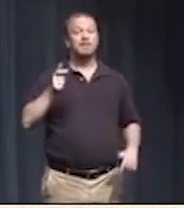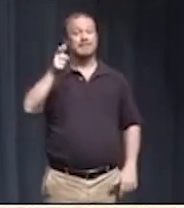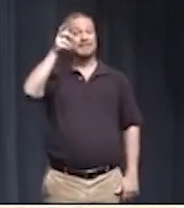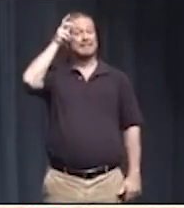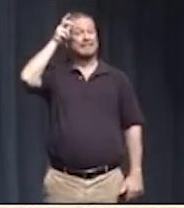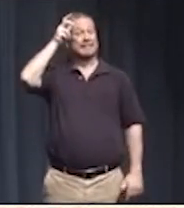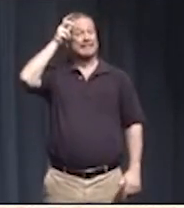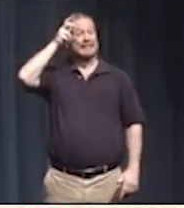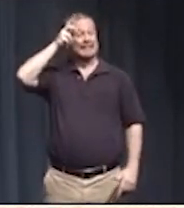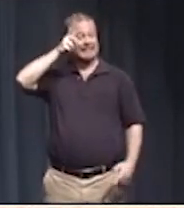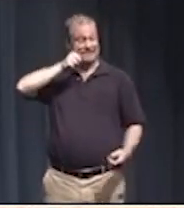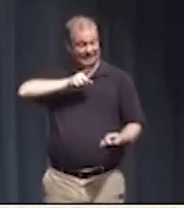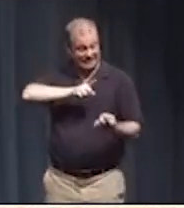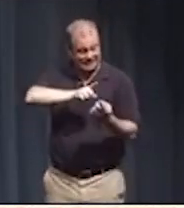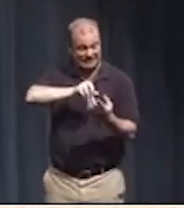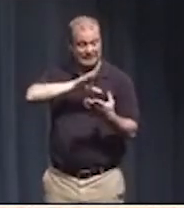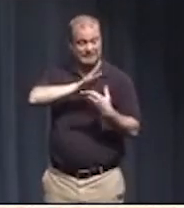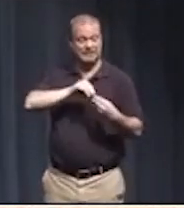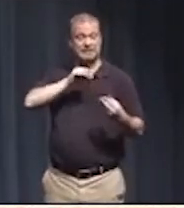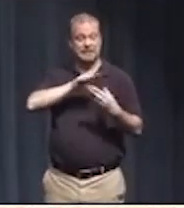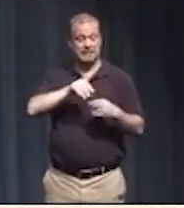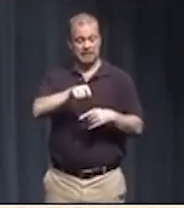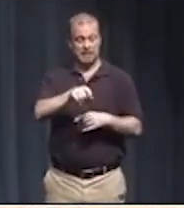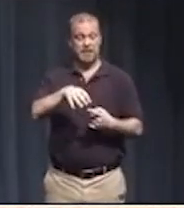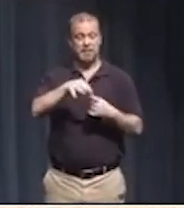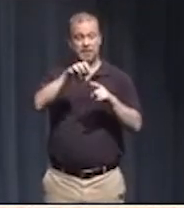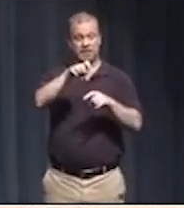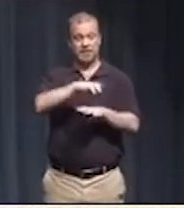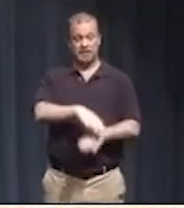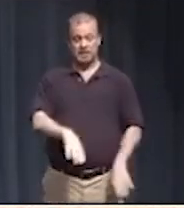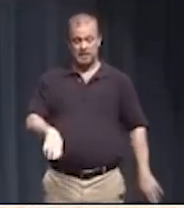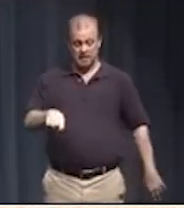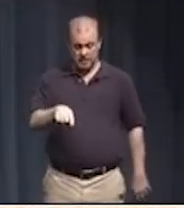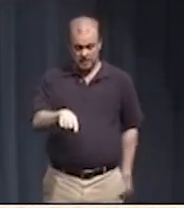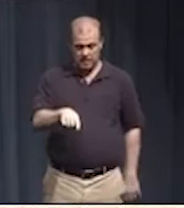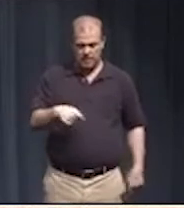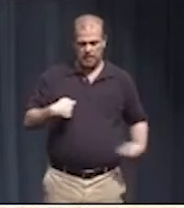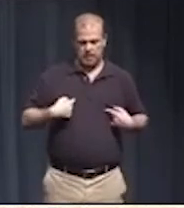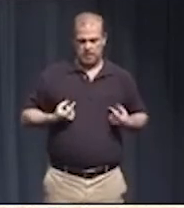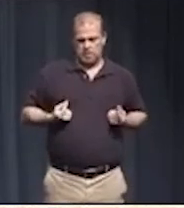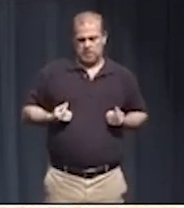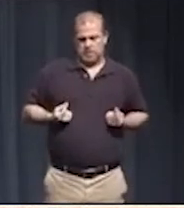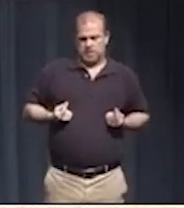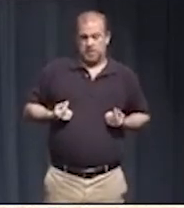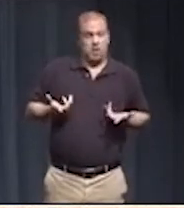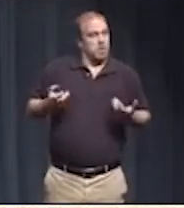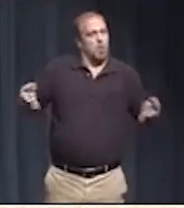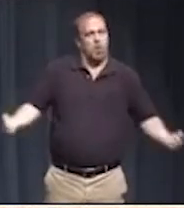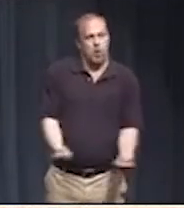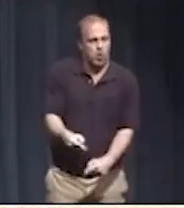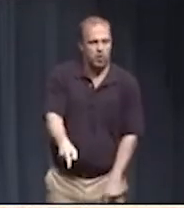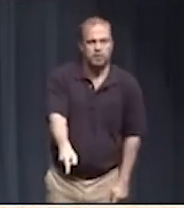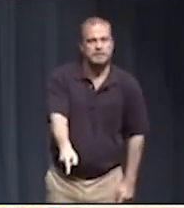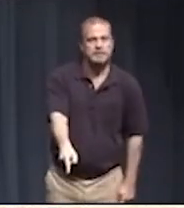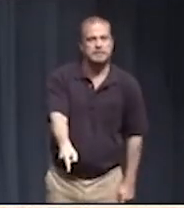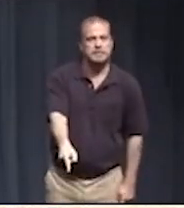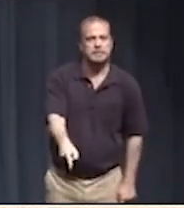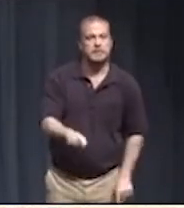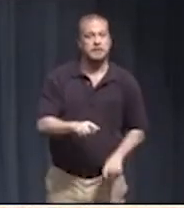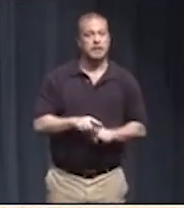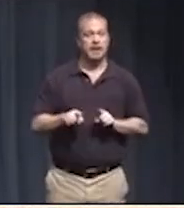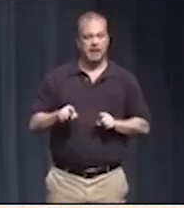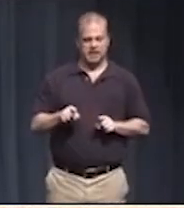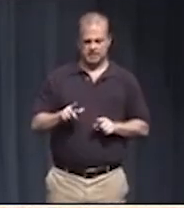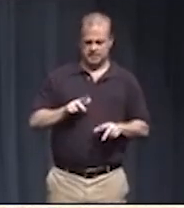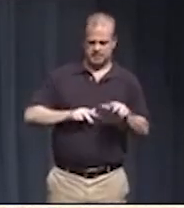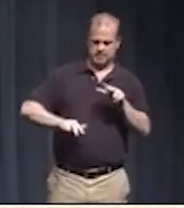in dealing with children with special needs is figuring out what to do. They don't want to hurt the child, but they're not good at